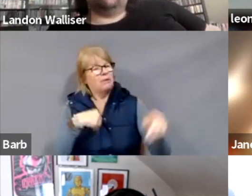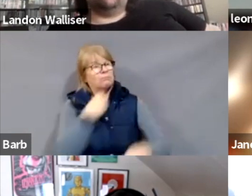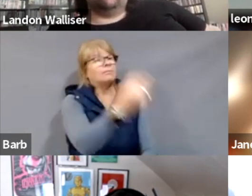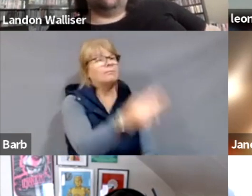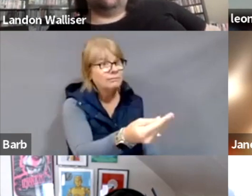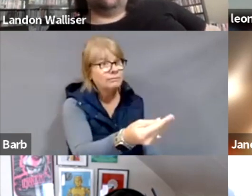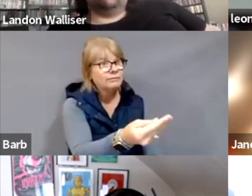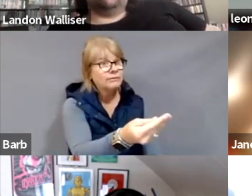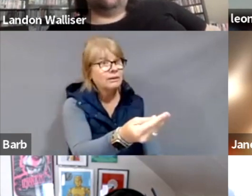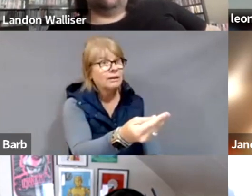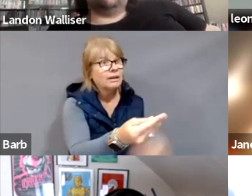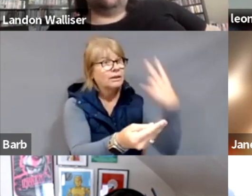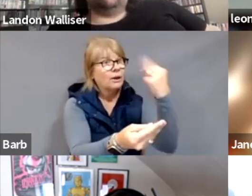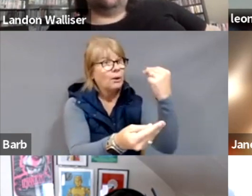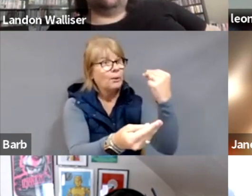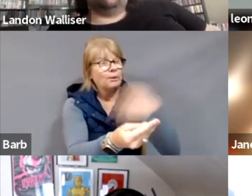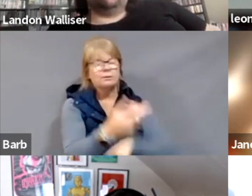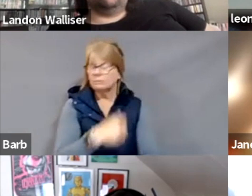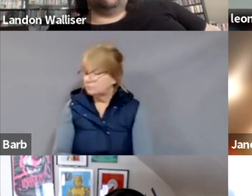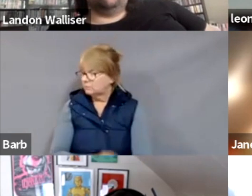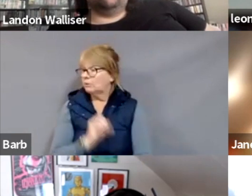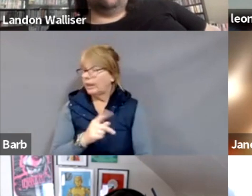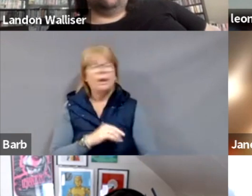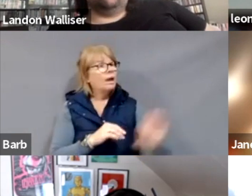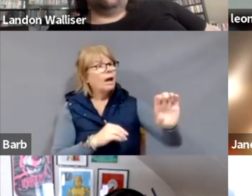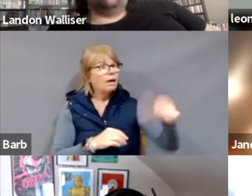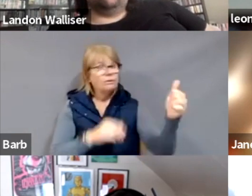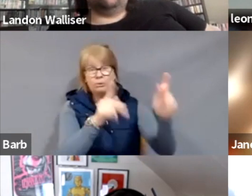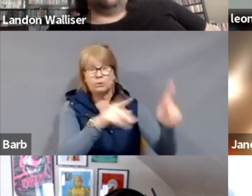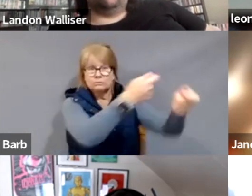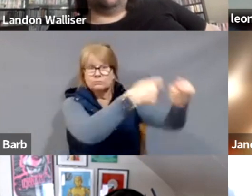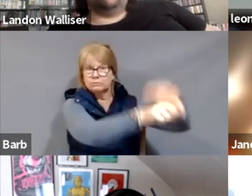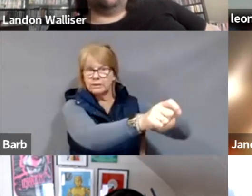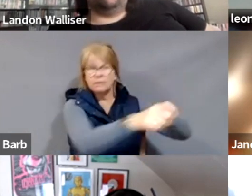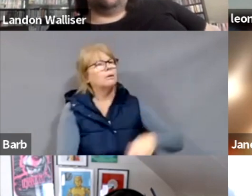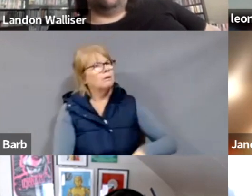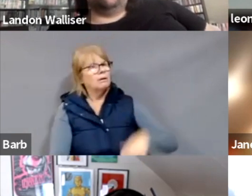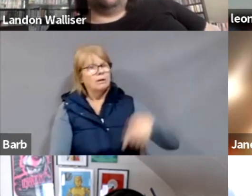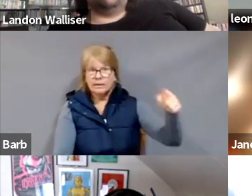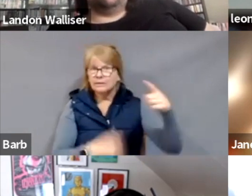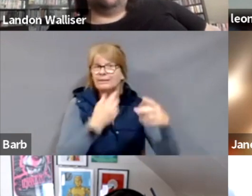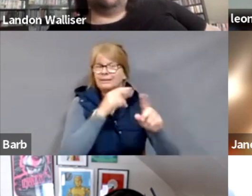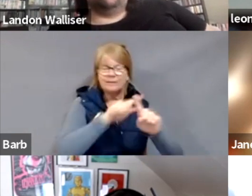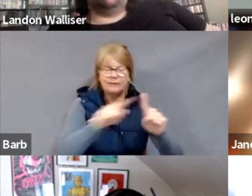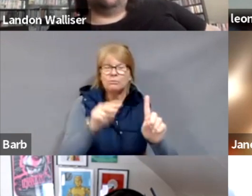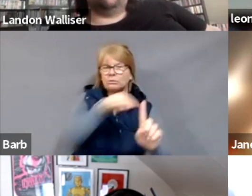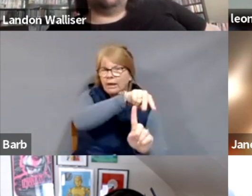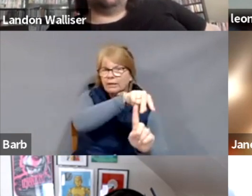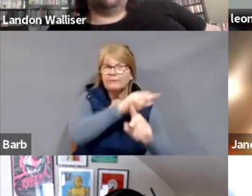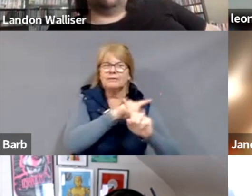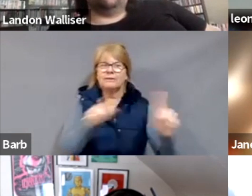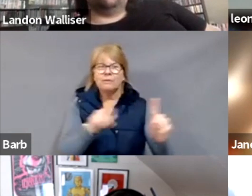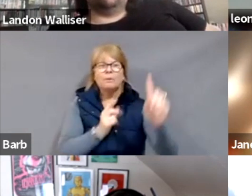mean that the next person who gets that job, who's looking through a different lens, who has different goals, isn't going to